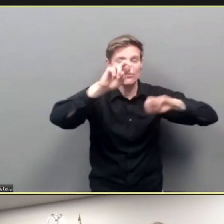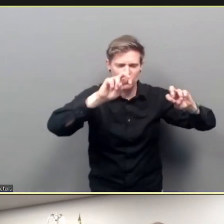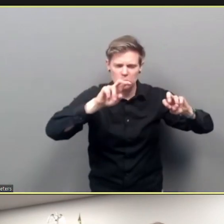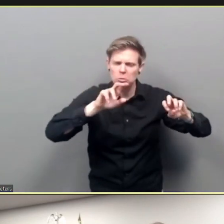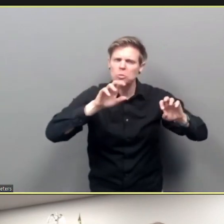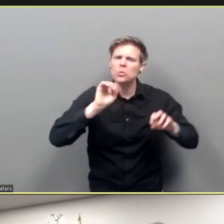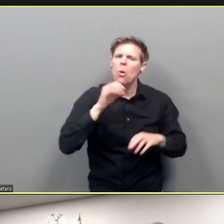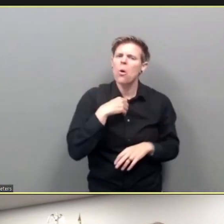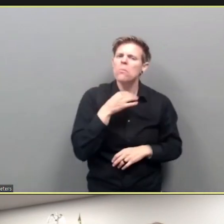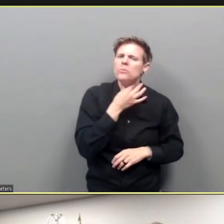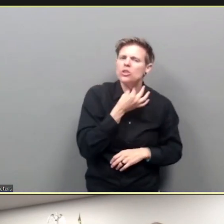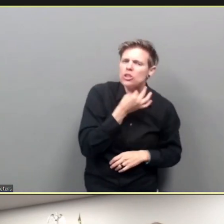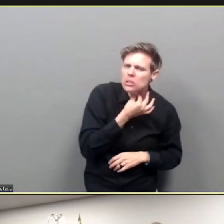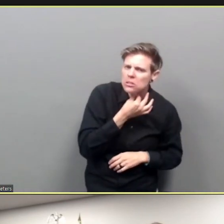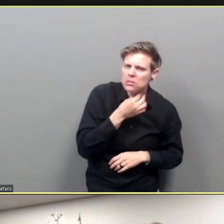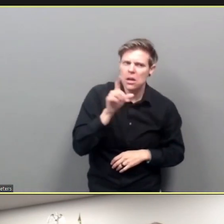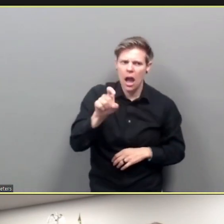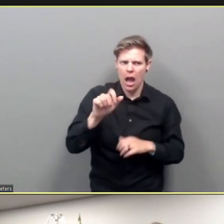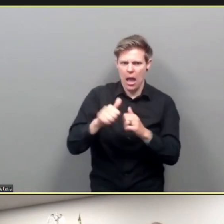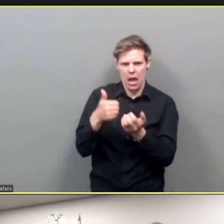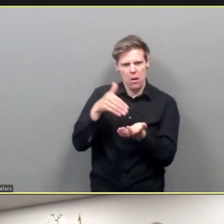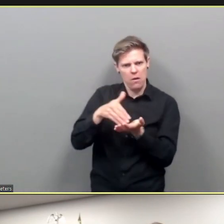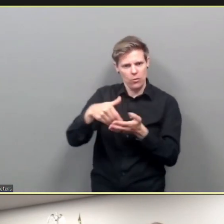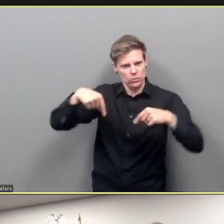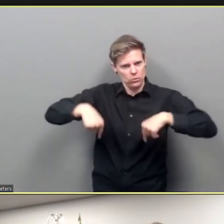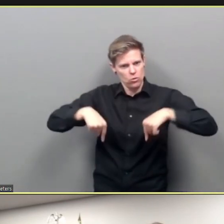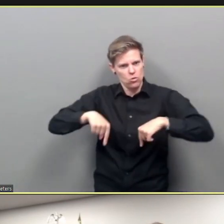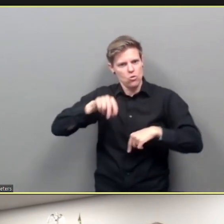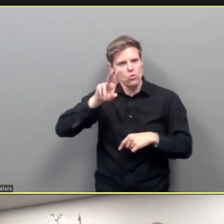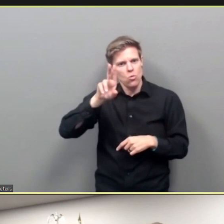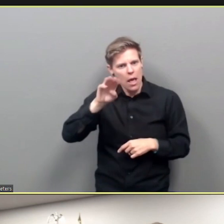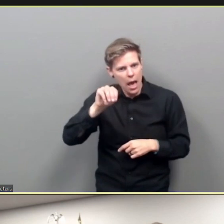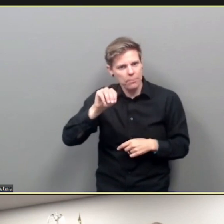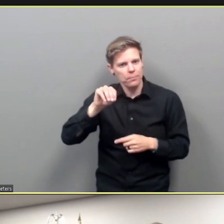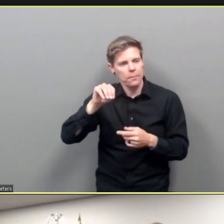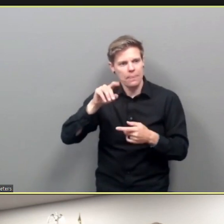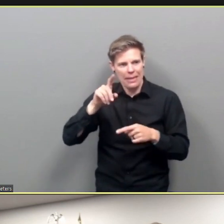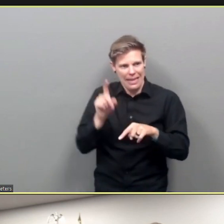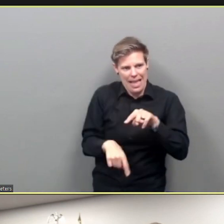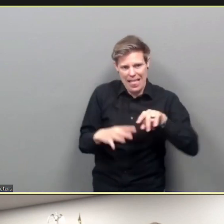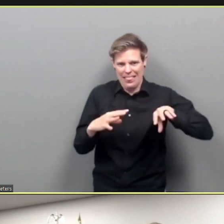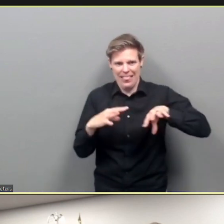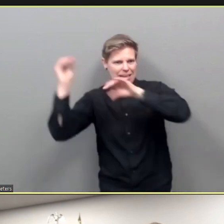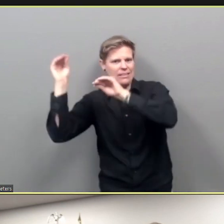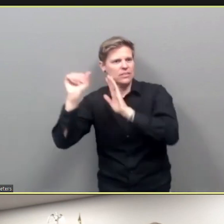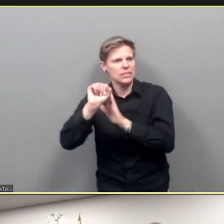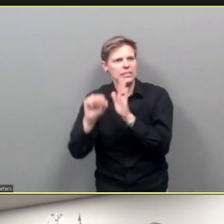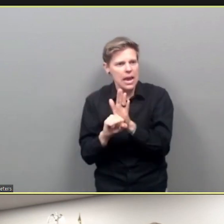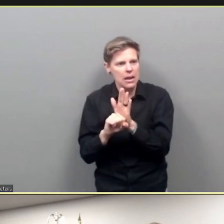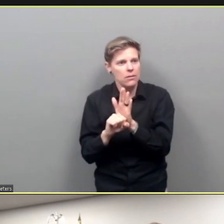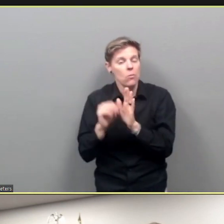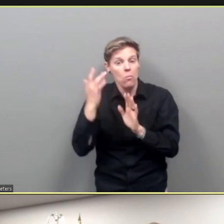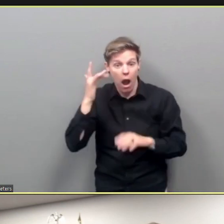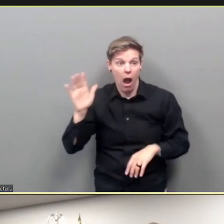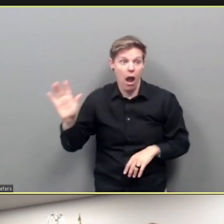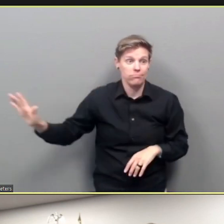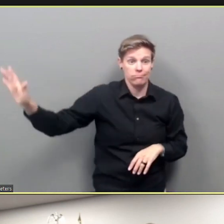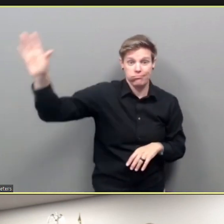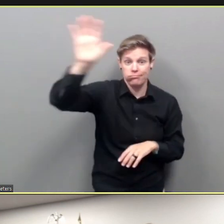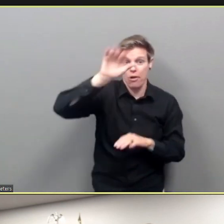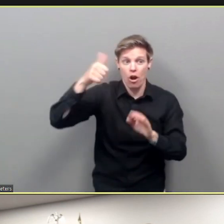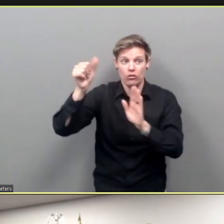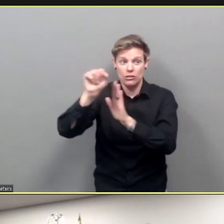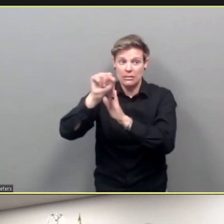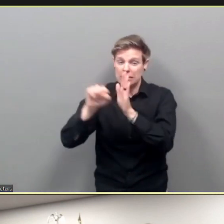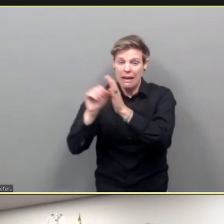patients in New Mexico are unable to leave the state because of the situations in neighboring states? And also I wanted